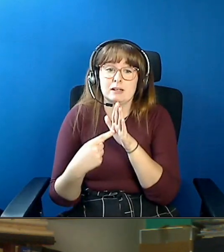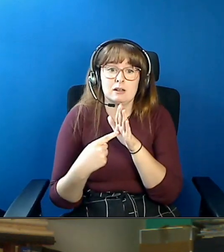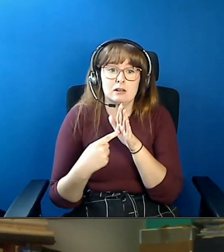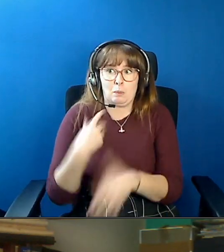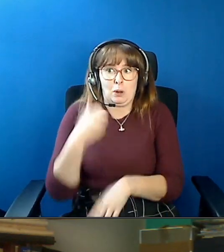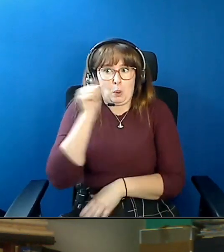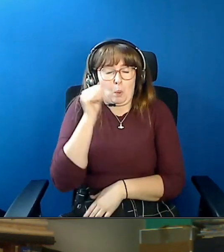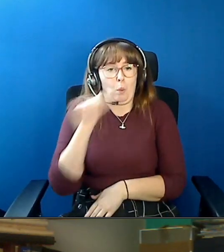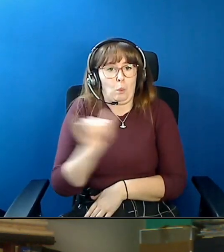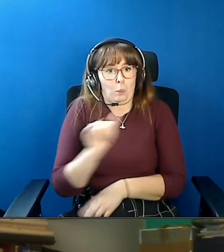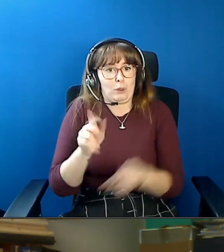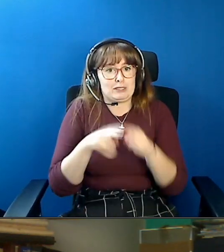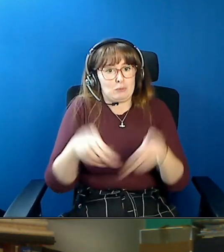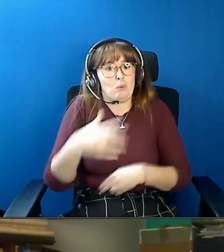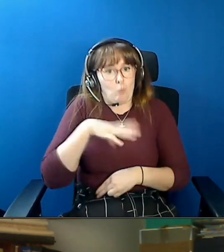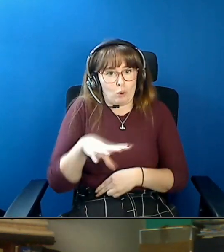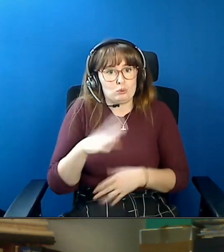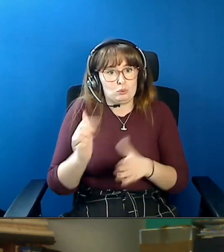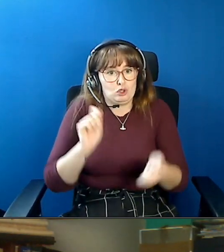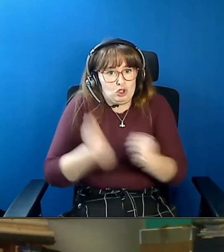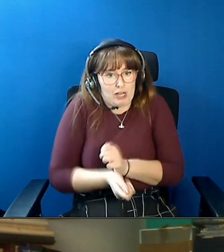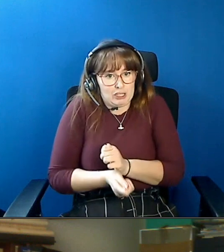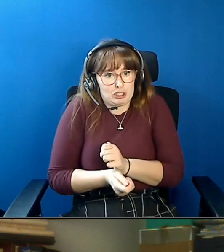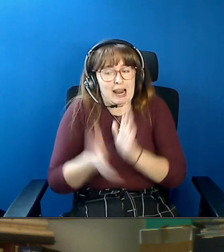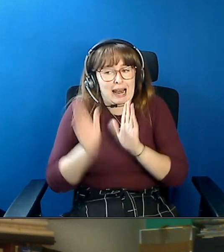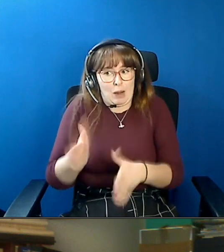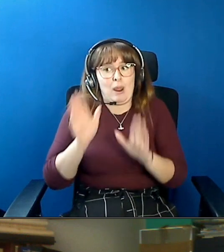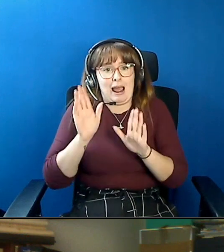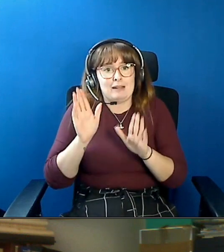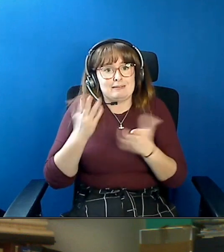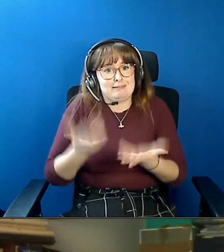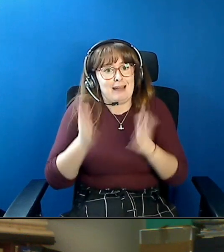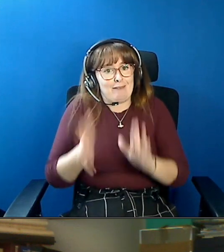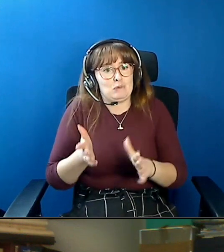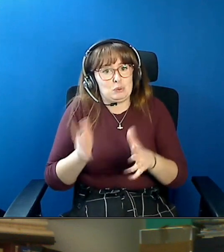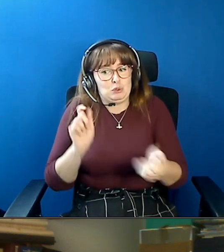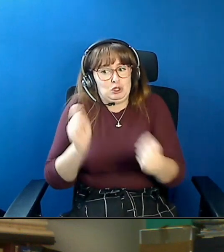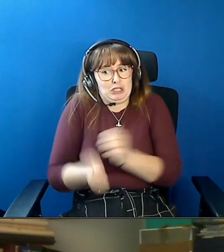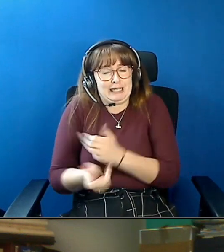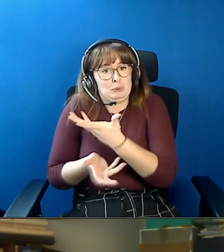properties we want to retrofit. Now we need to turn that into an executable plan.